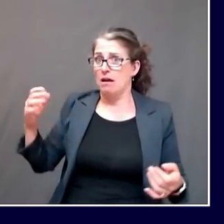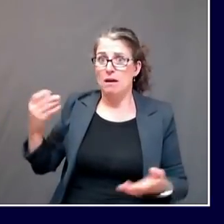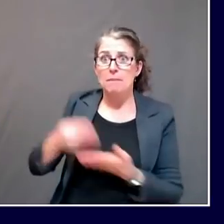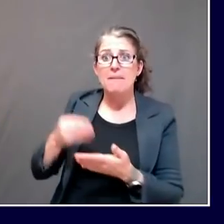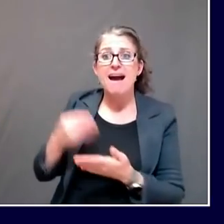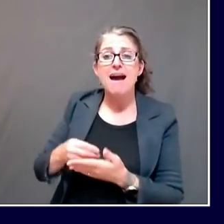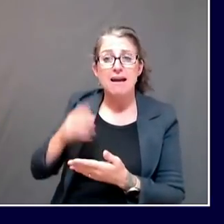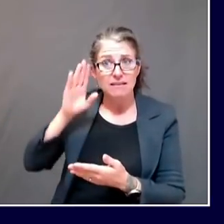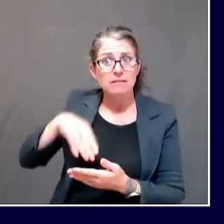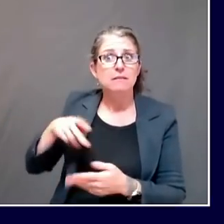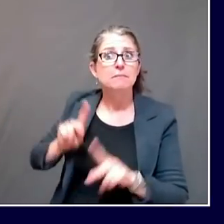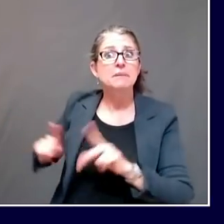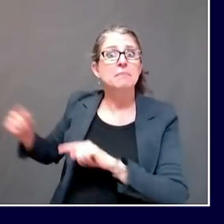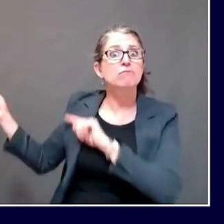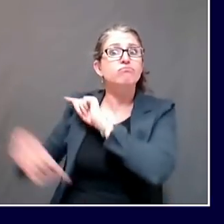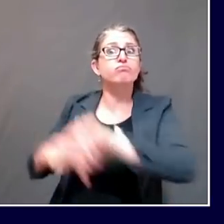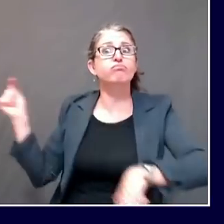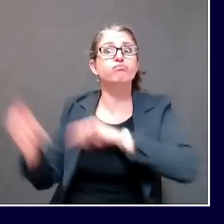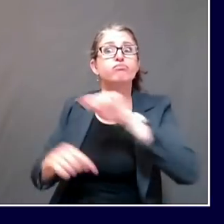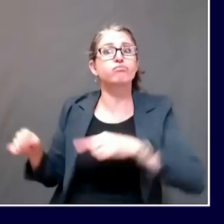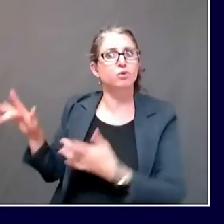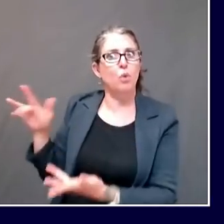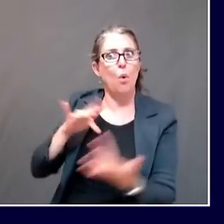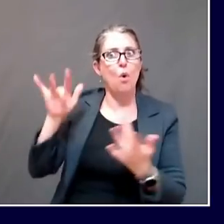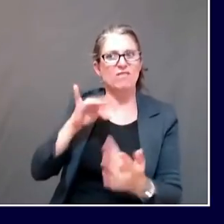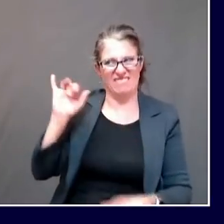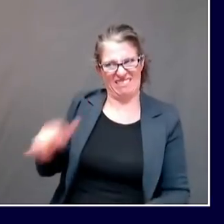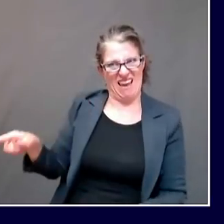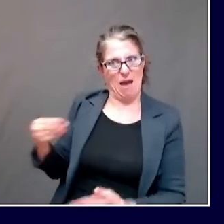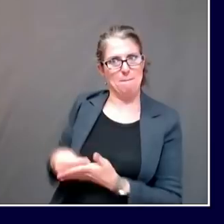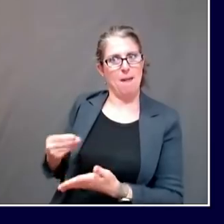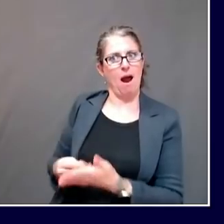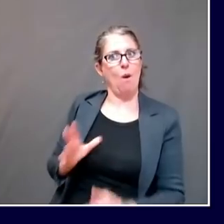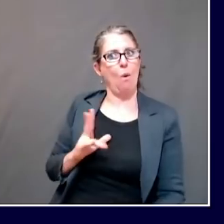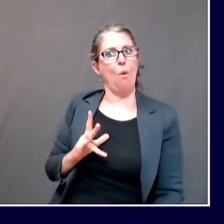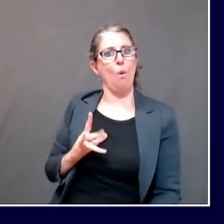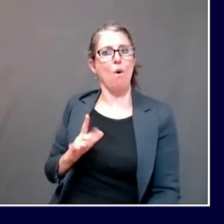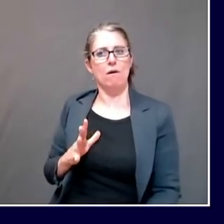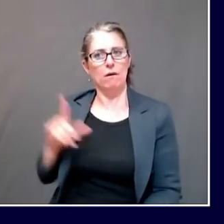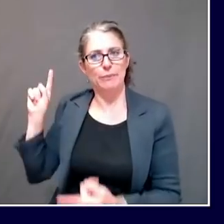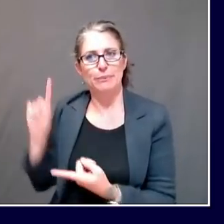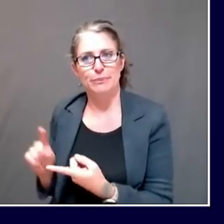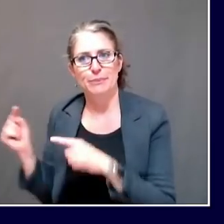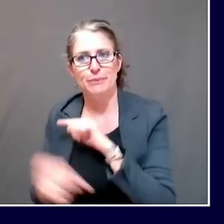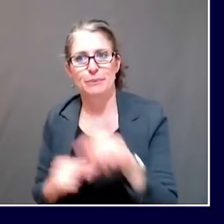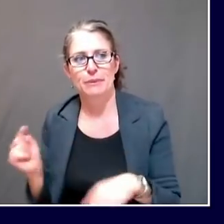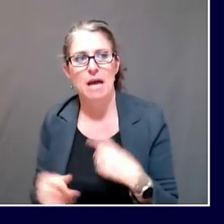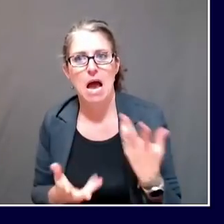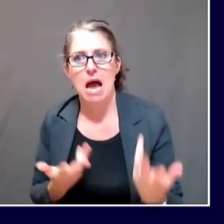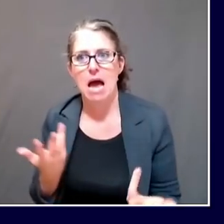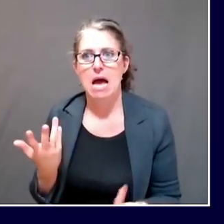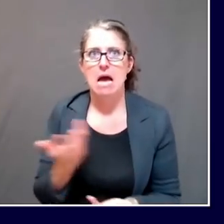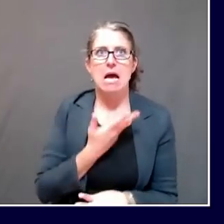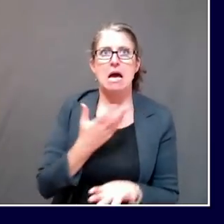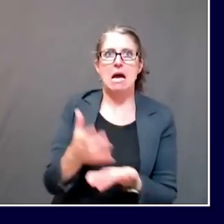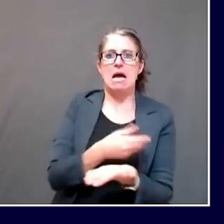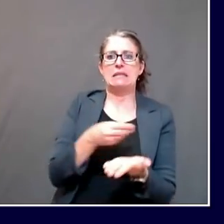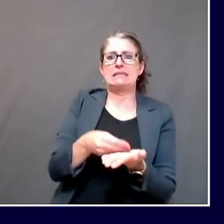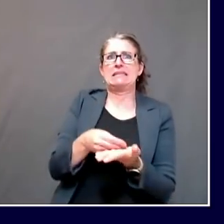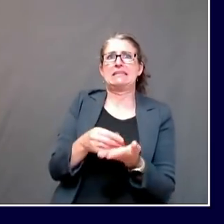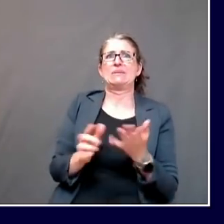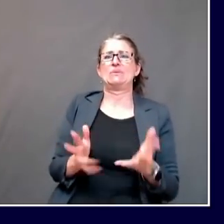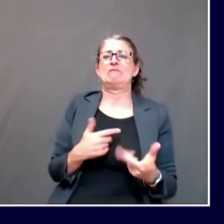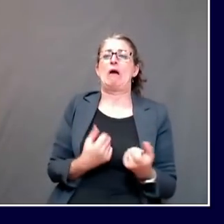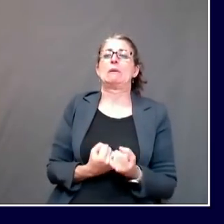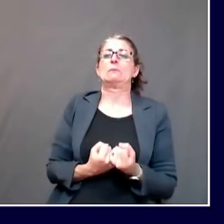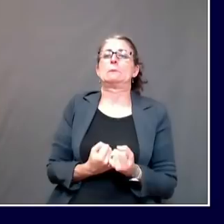stipends and help these businesses become more sustainable over the long term, especially during the winter months. Thank